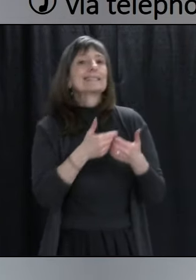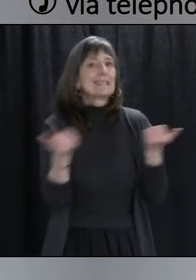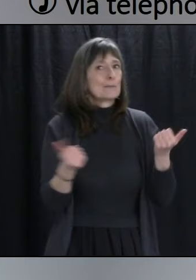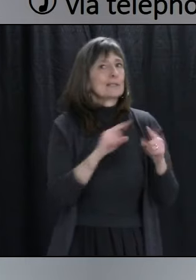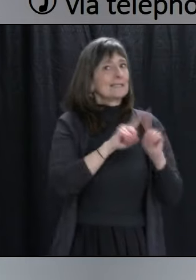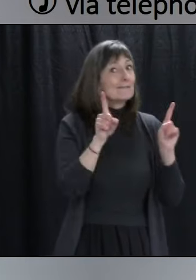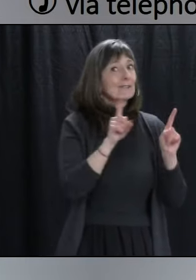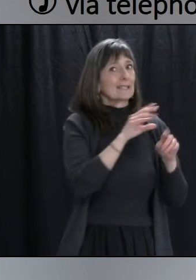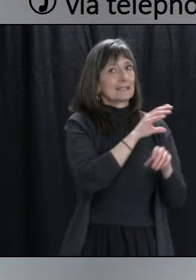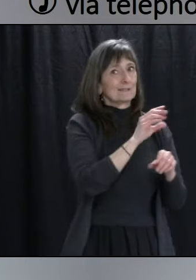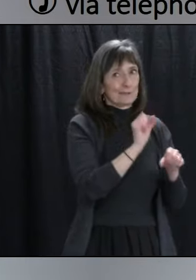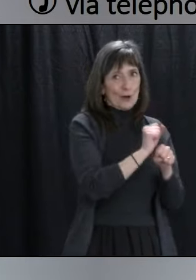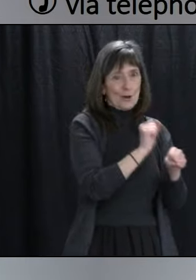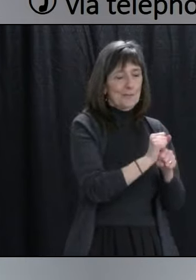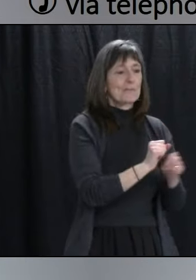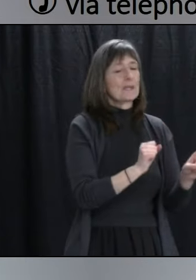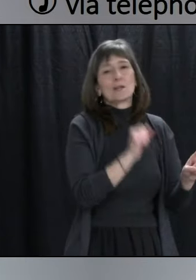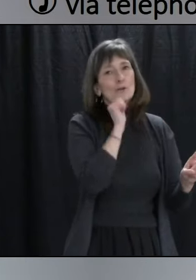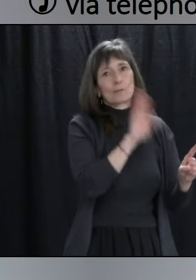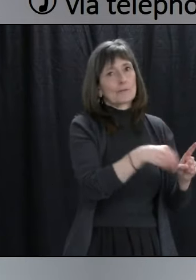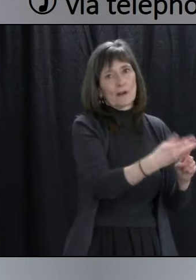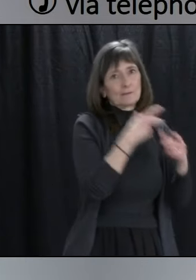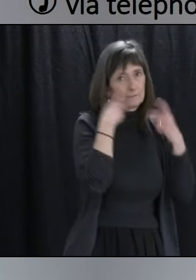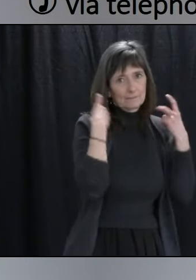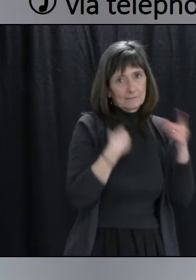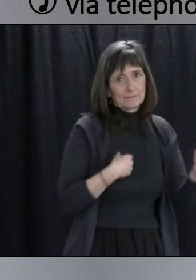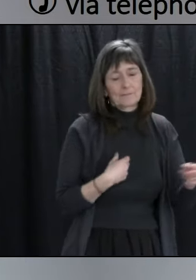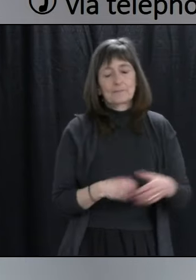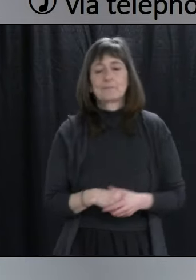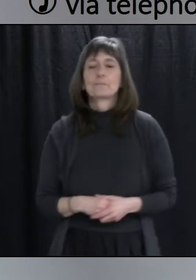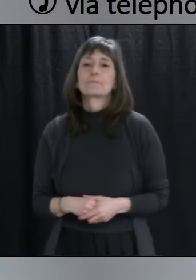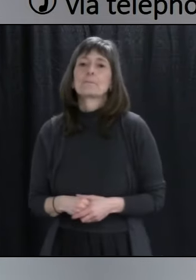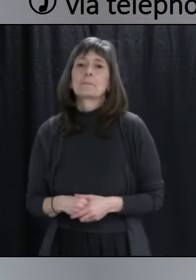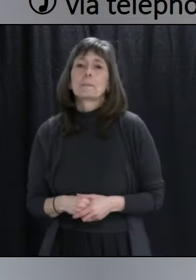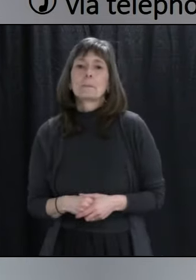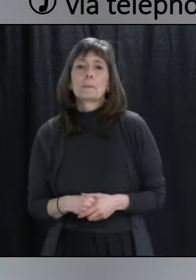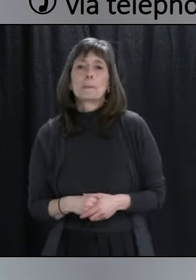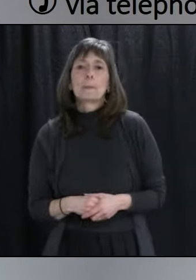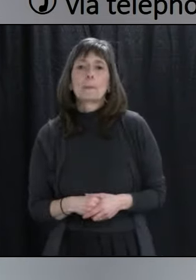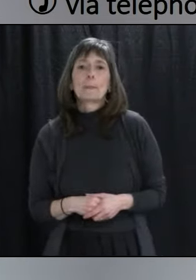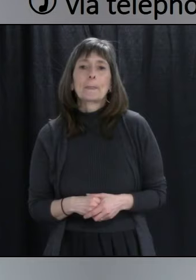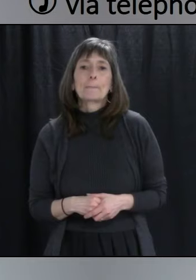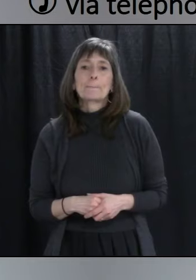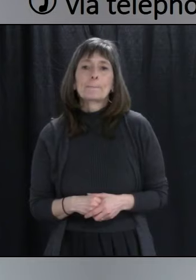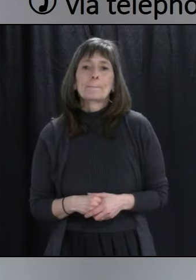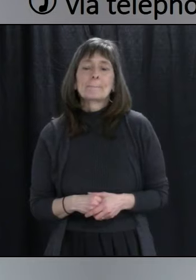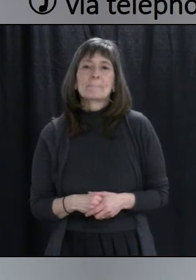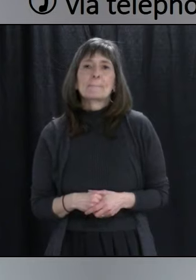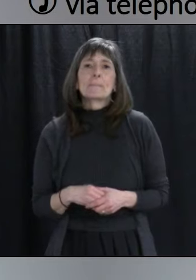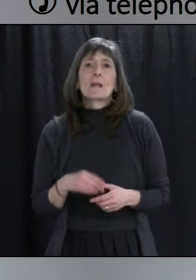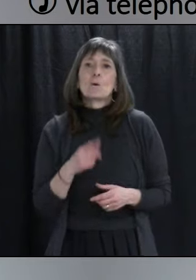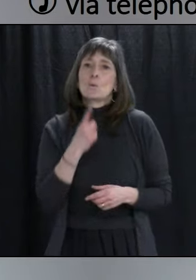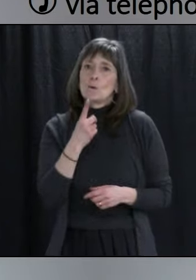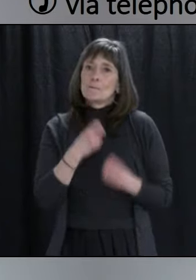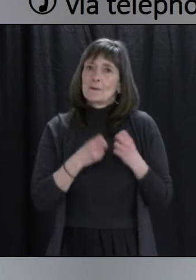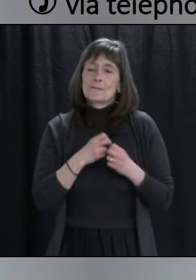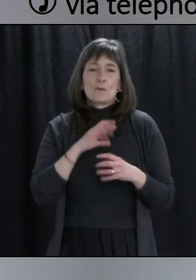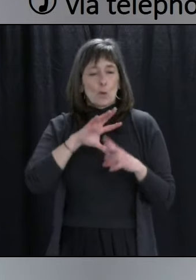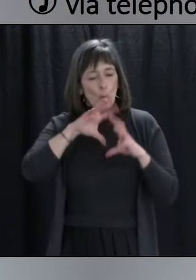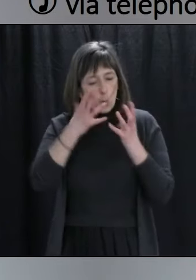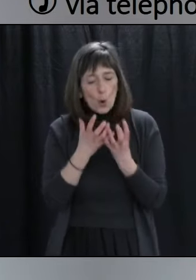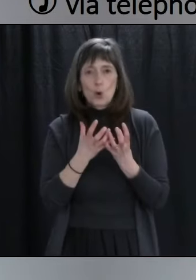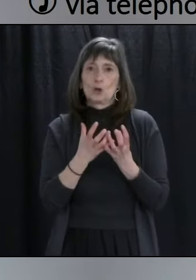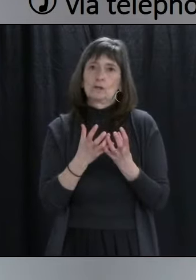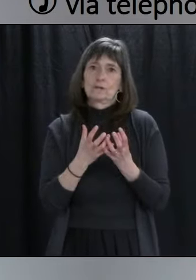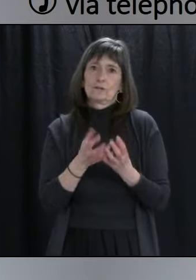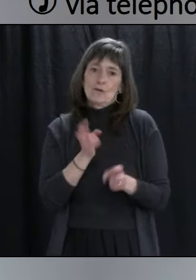some manufacturing capability starting up here. There is a challenge with PPE across the globe.